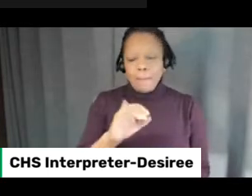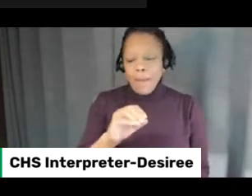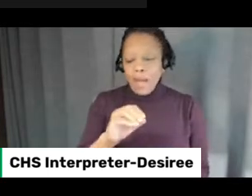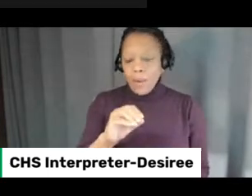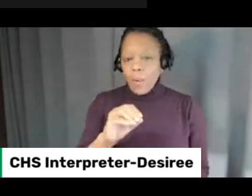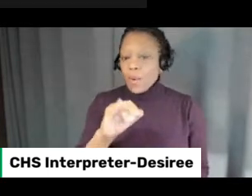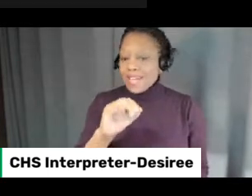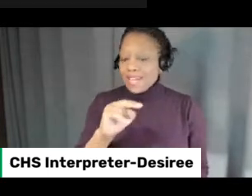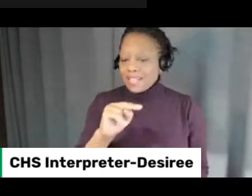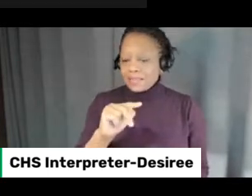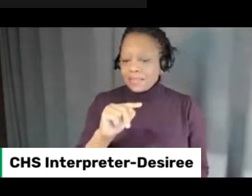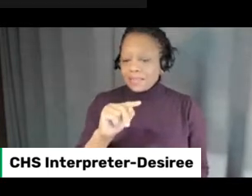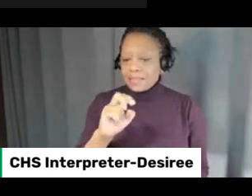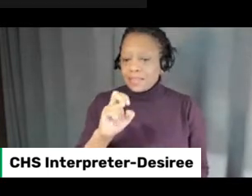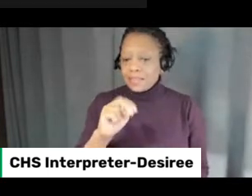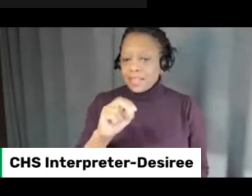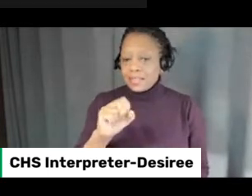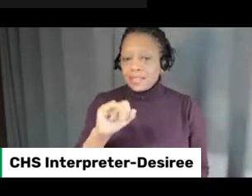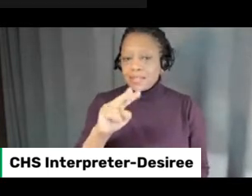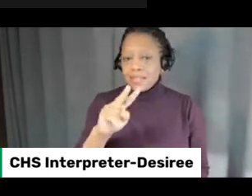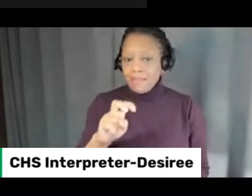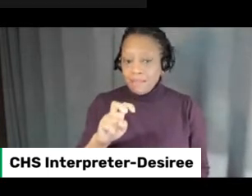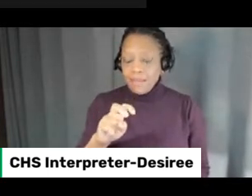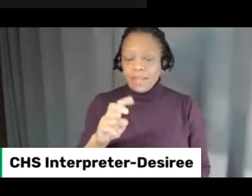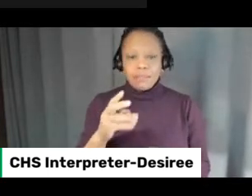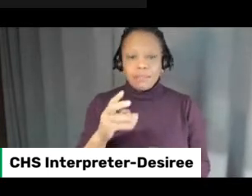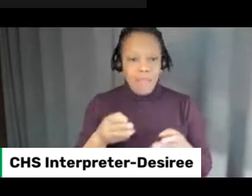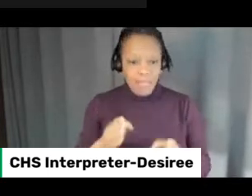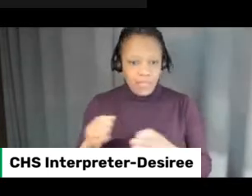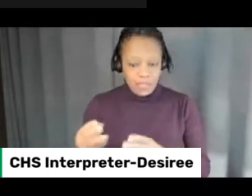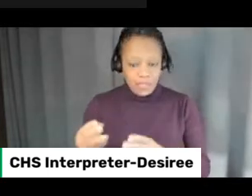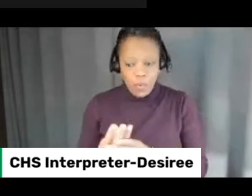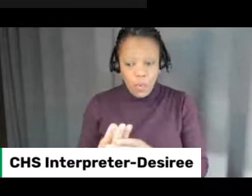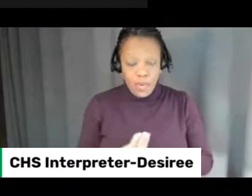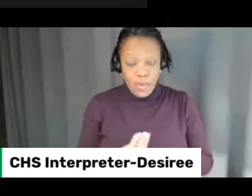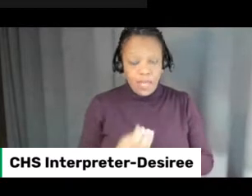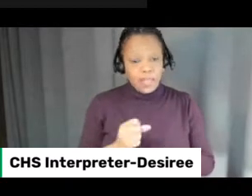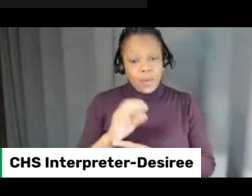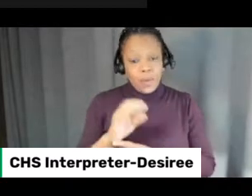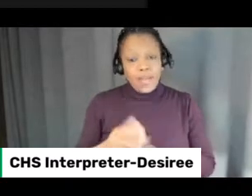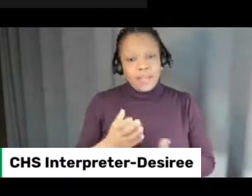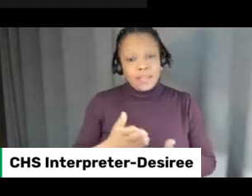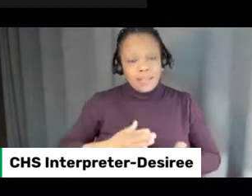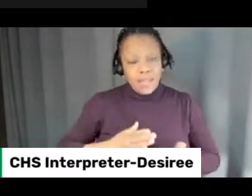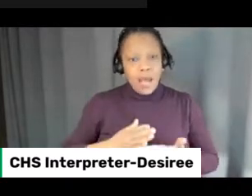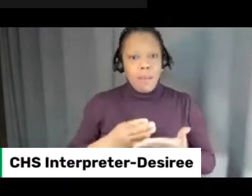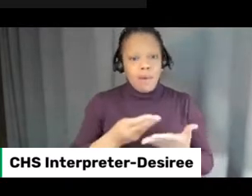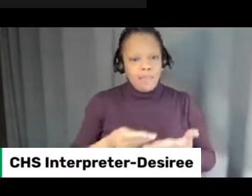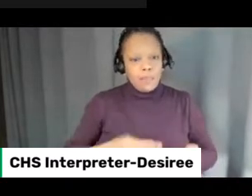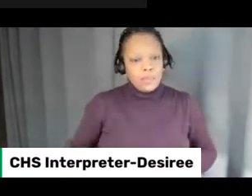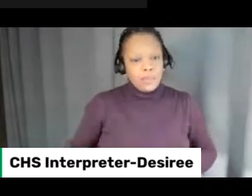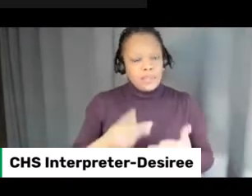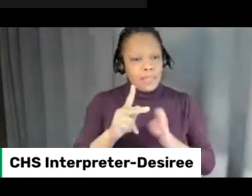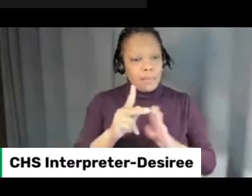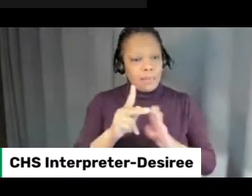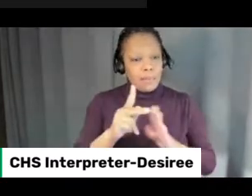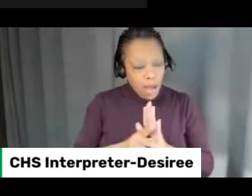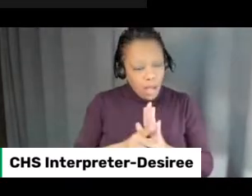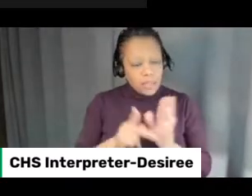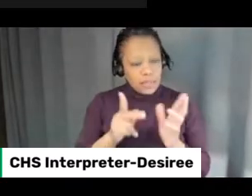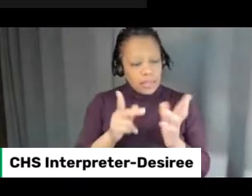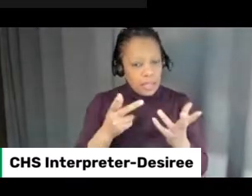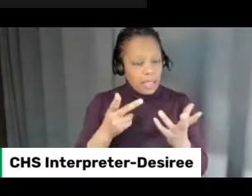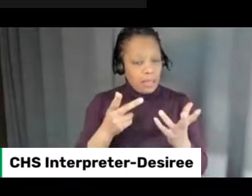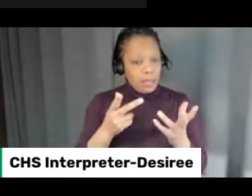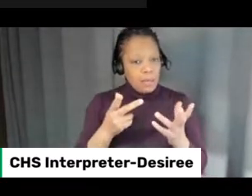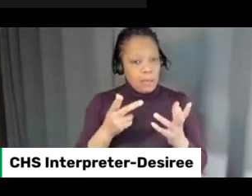the goals and some of the areas that this purchasing policy looked into, and we were hoping to implement that.